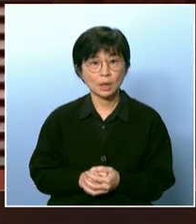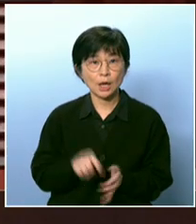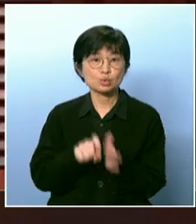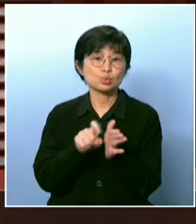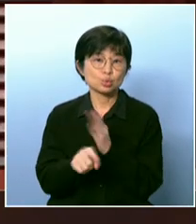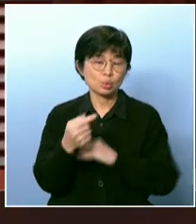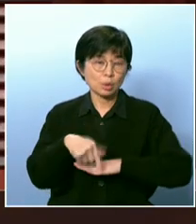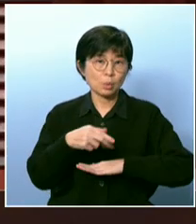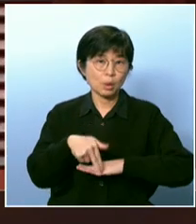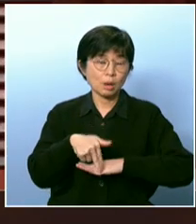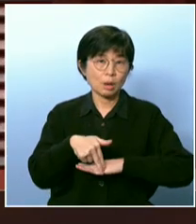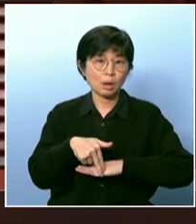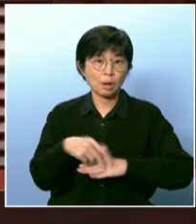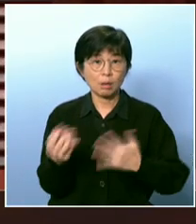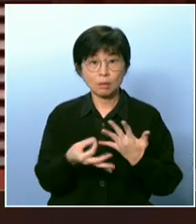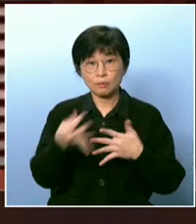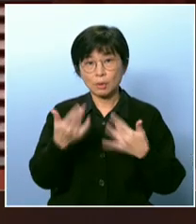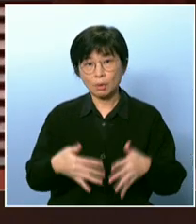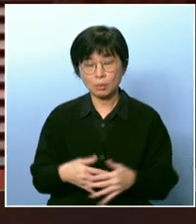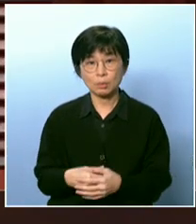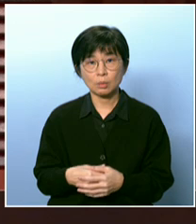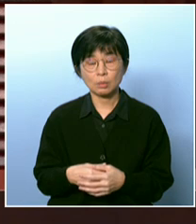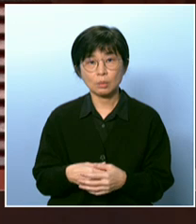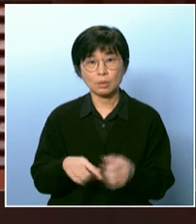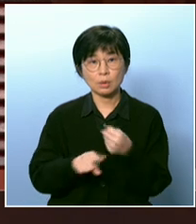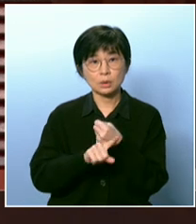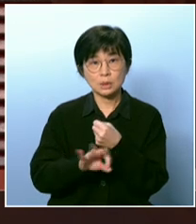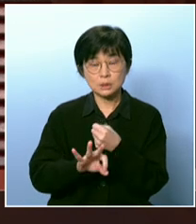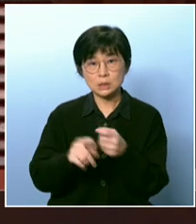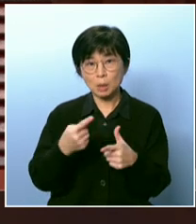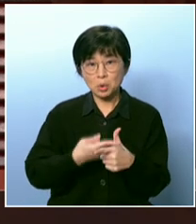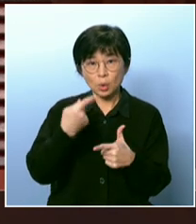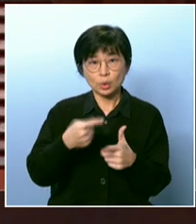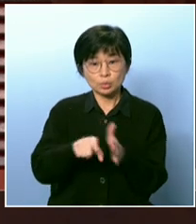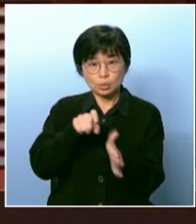If not, what is the Social Welfare Department's plans for